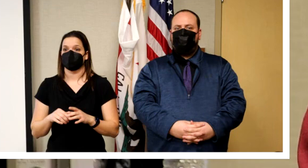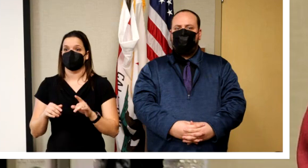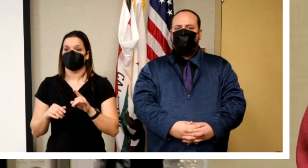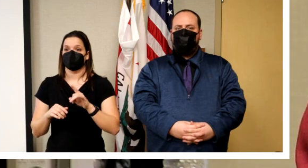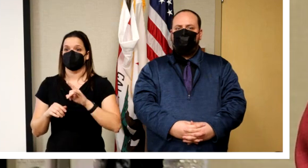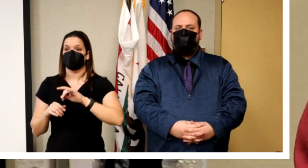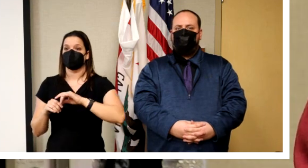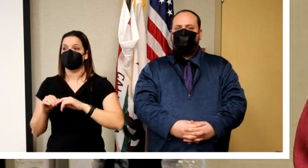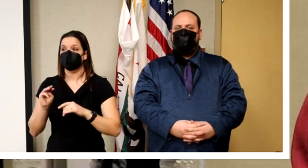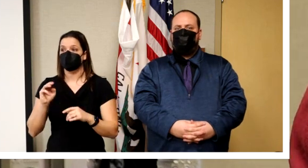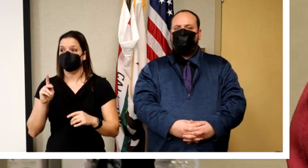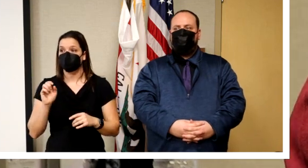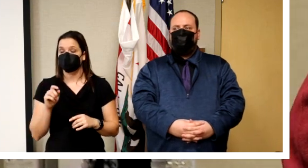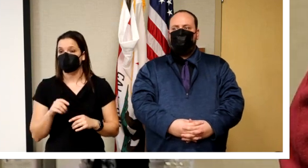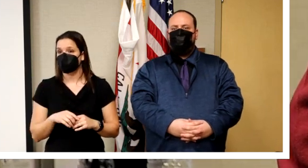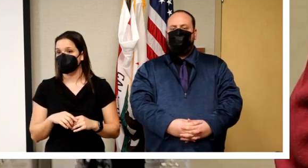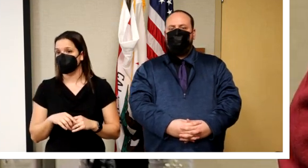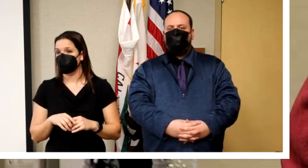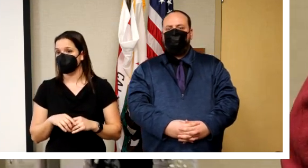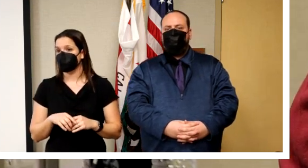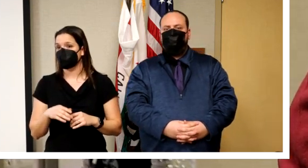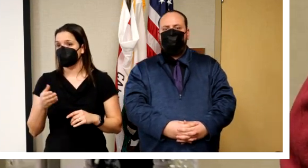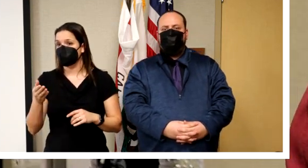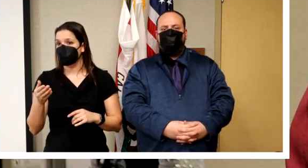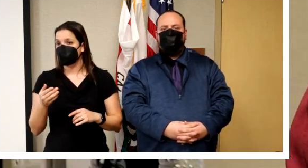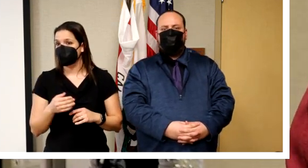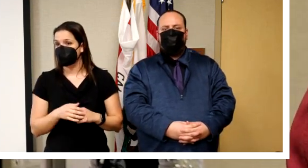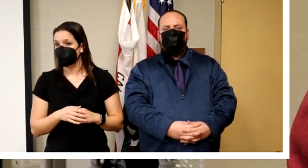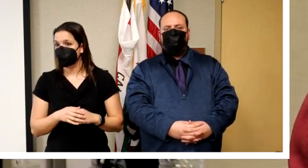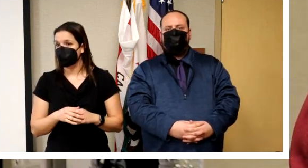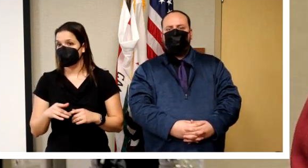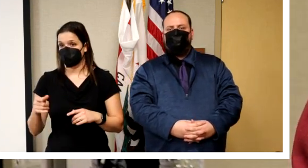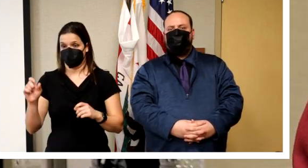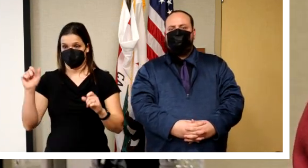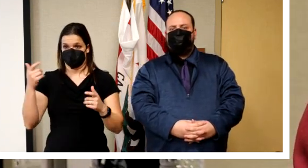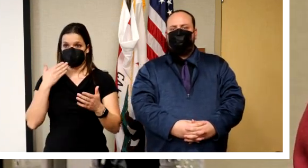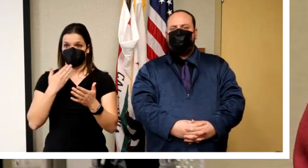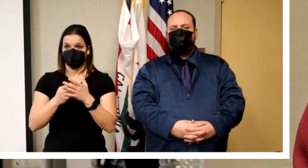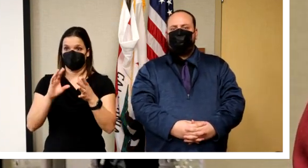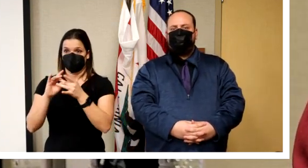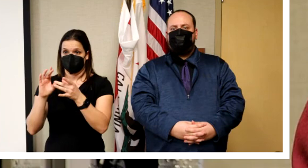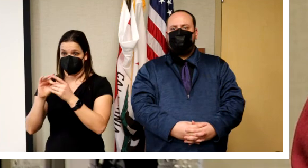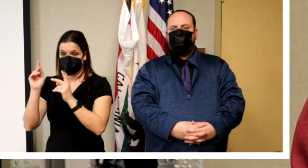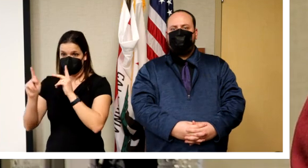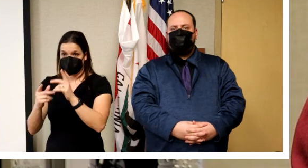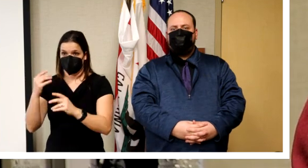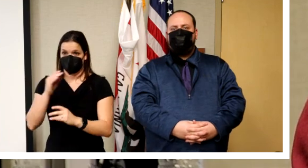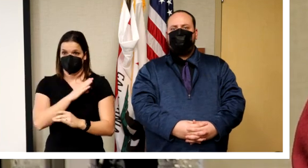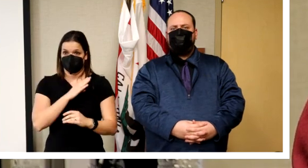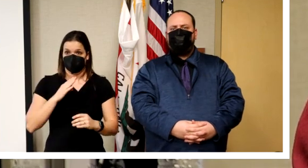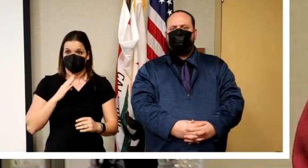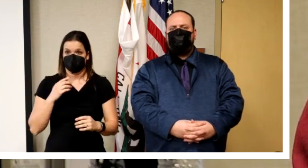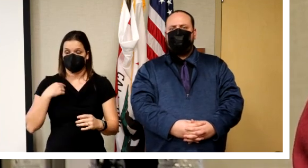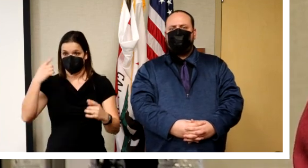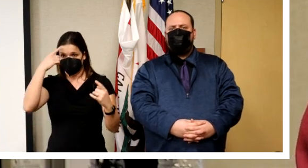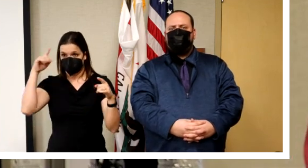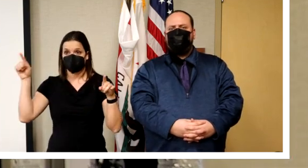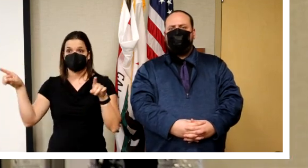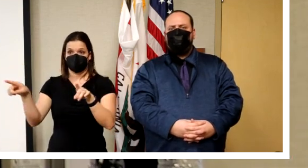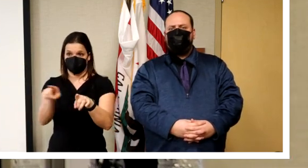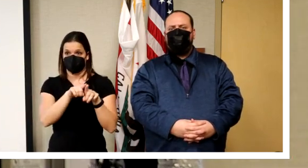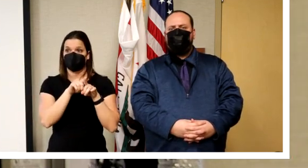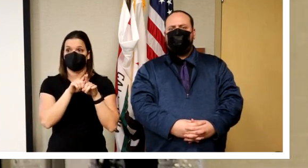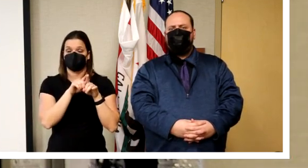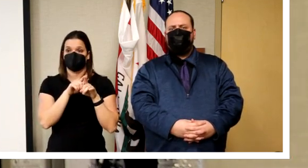Mike? I just wanted to say that these are all good comments by both the public and the board, and I agree, especially